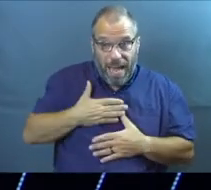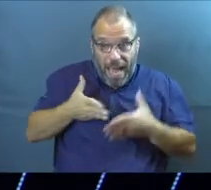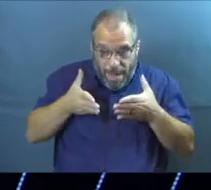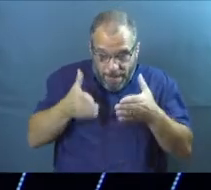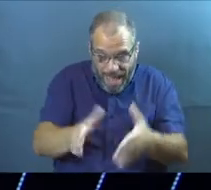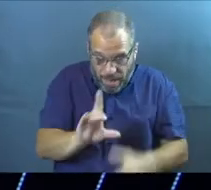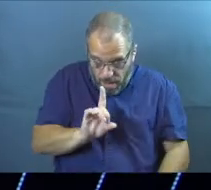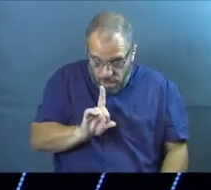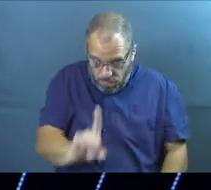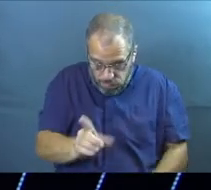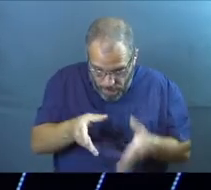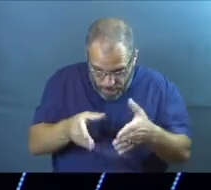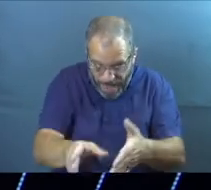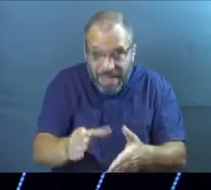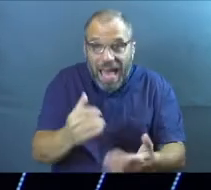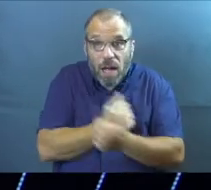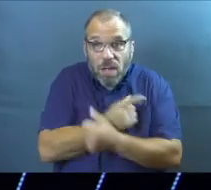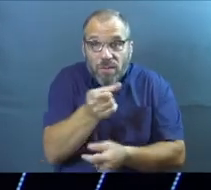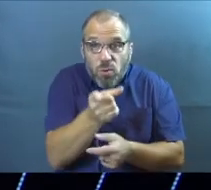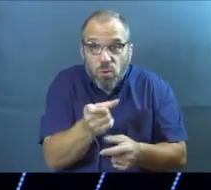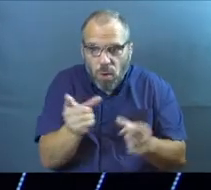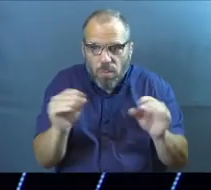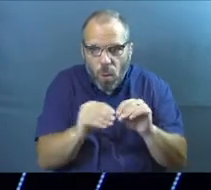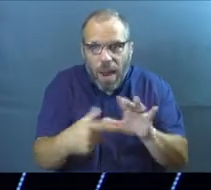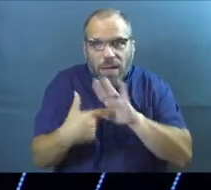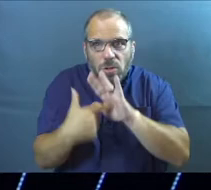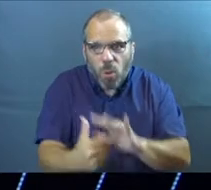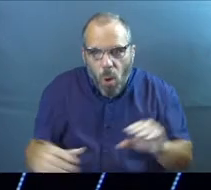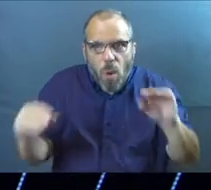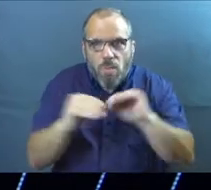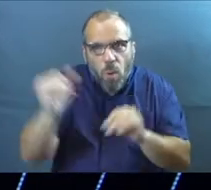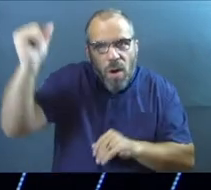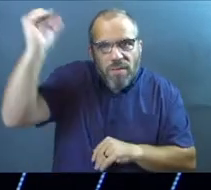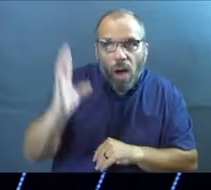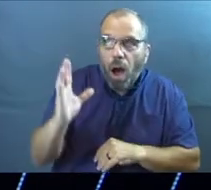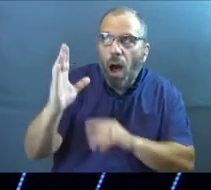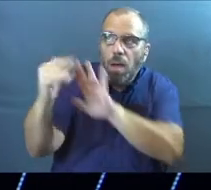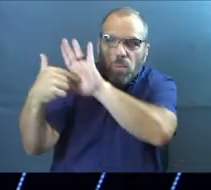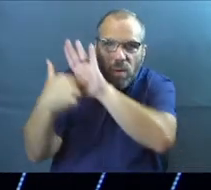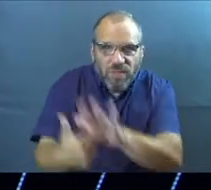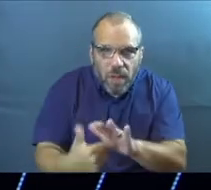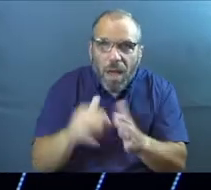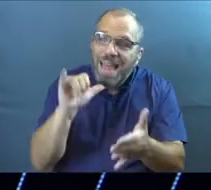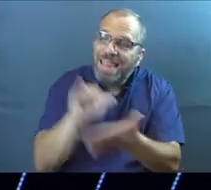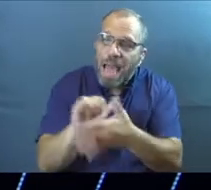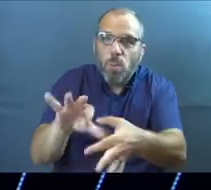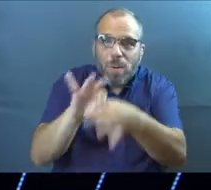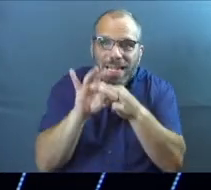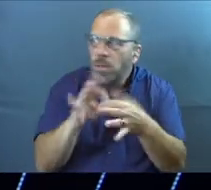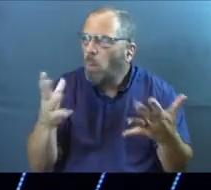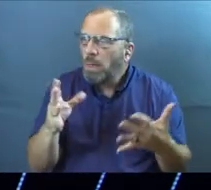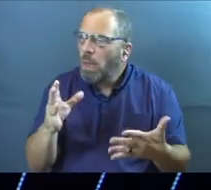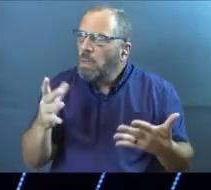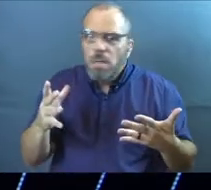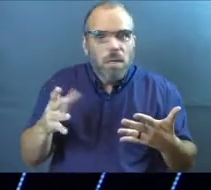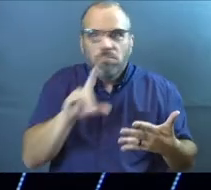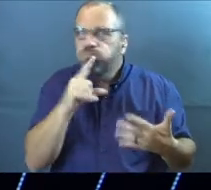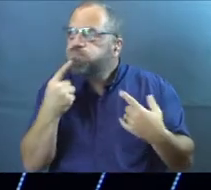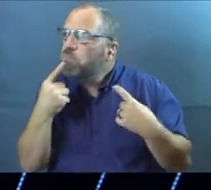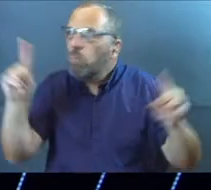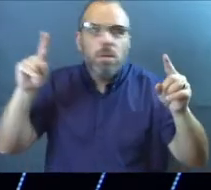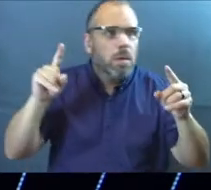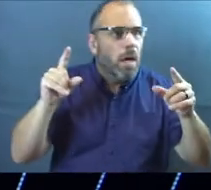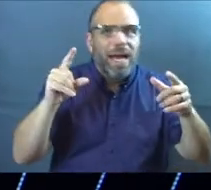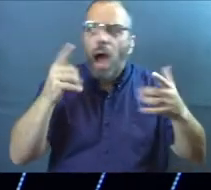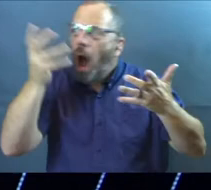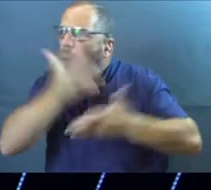path. And he's like, and I'm going to be loving you back, and I'm going to be revealing more and more of God to you. And this relationship is just really, really going to work. It's